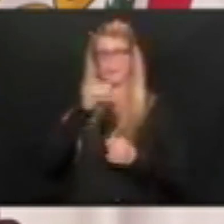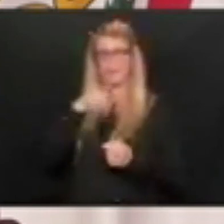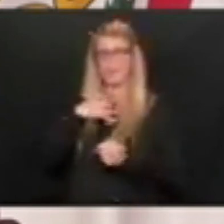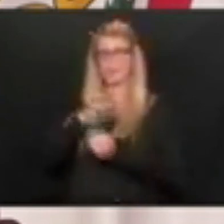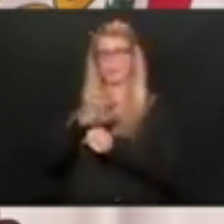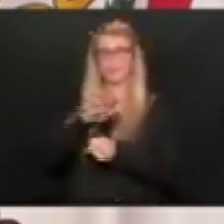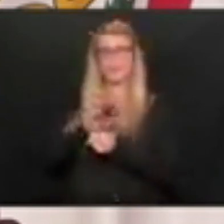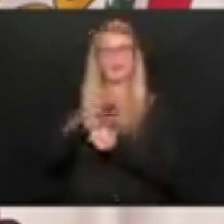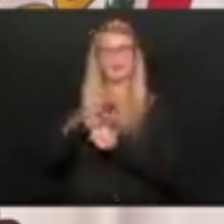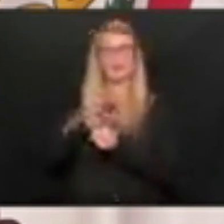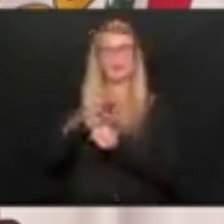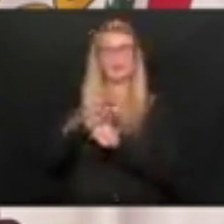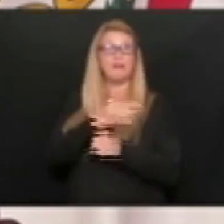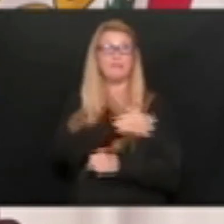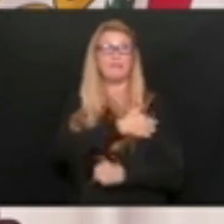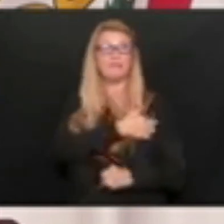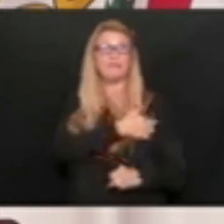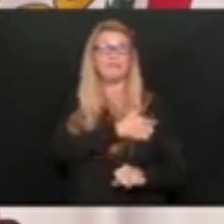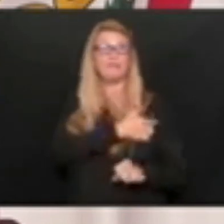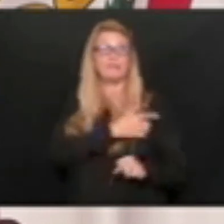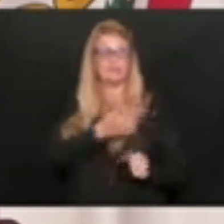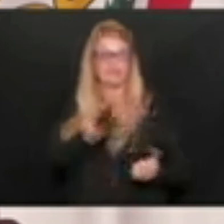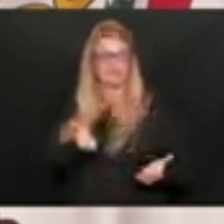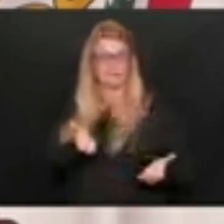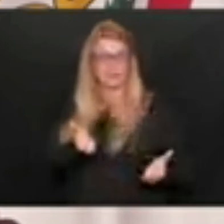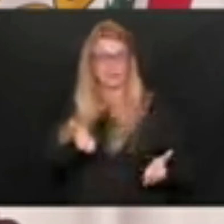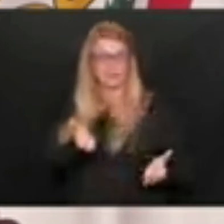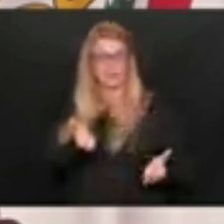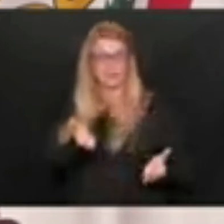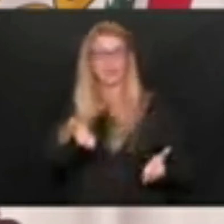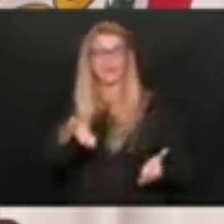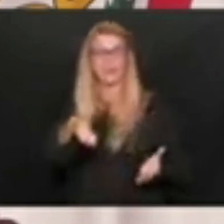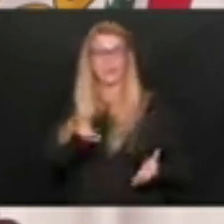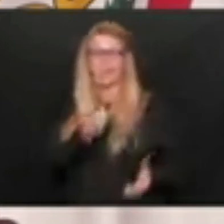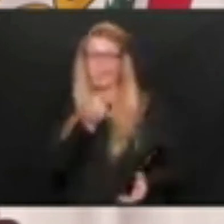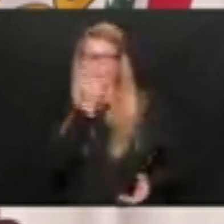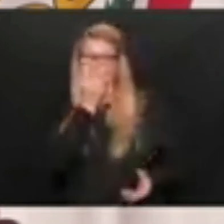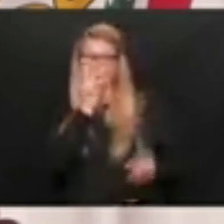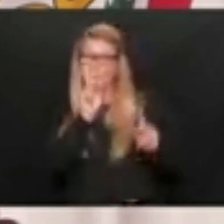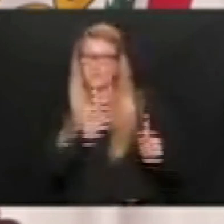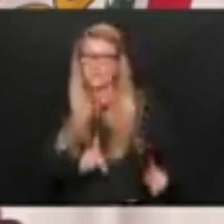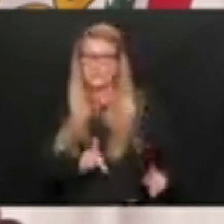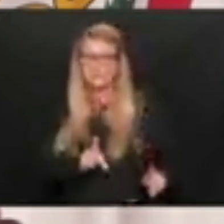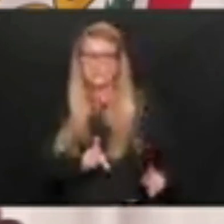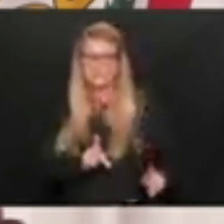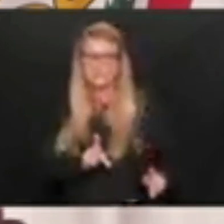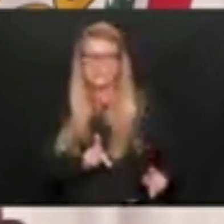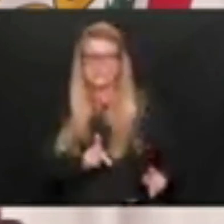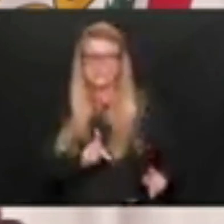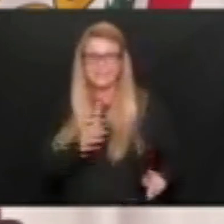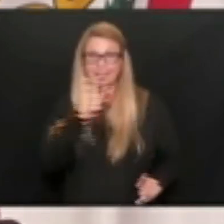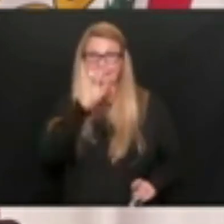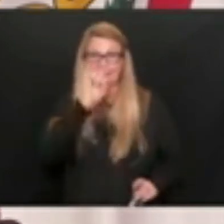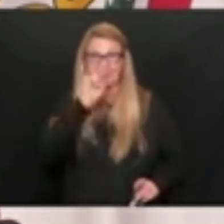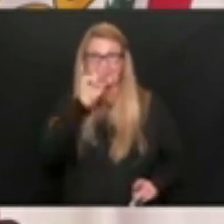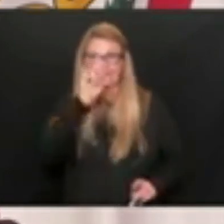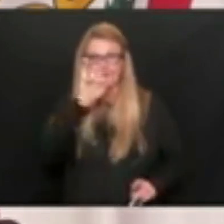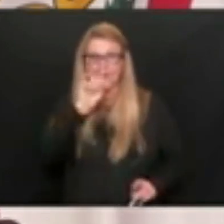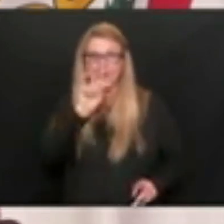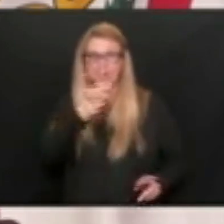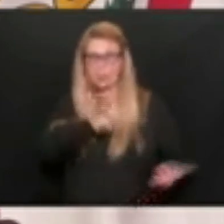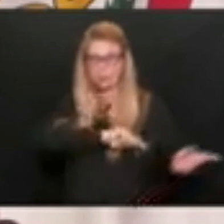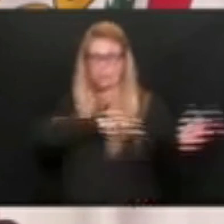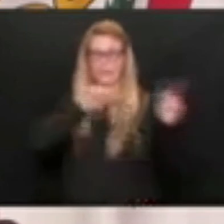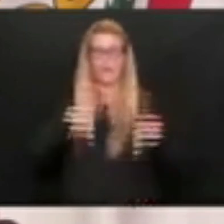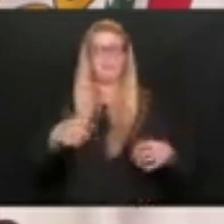India? Do you think there would be one person today in India that wouldn't line up to take